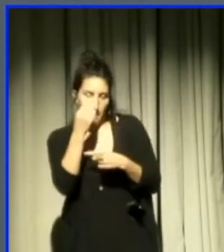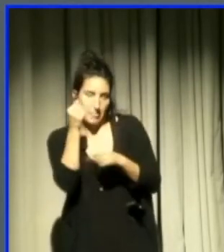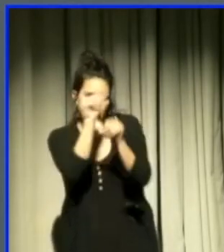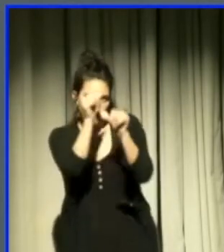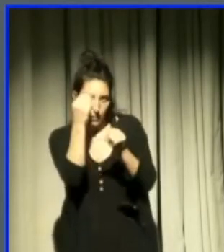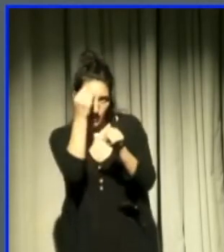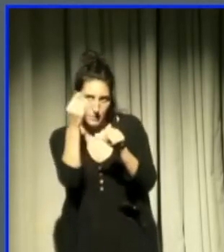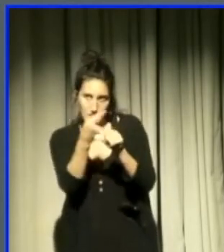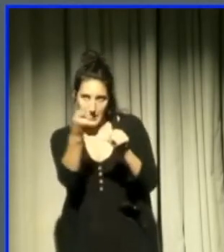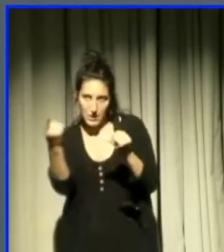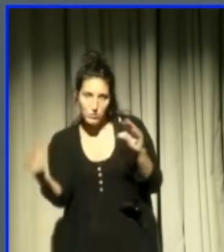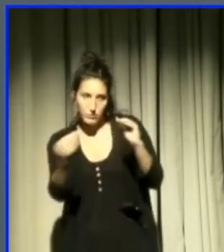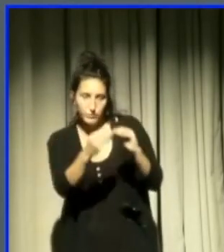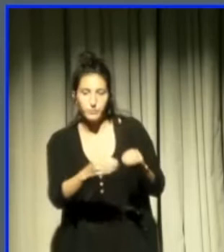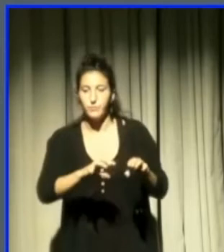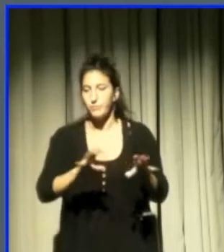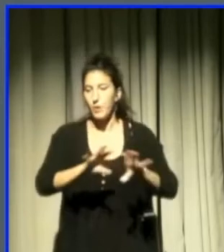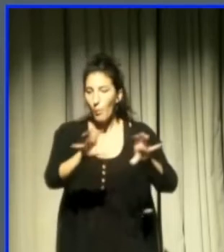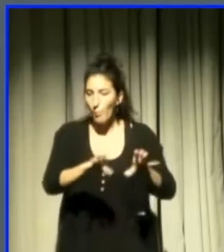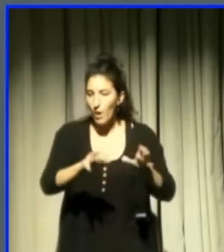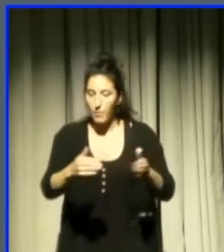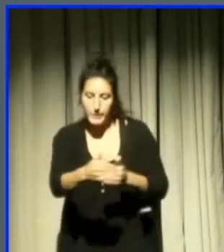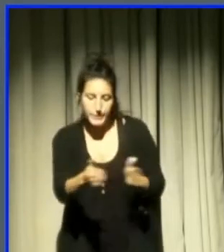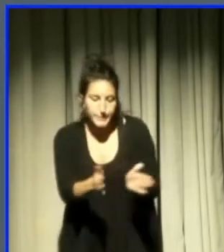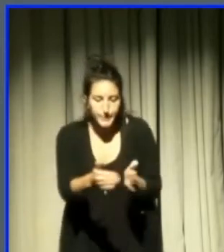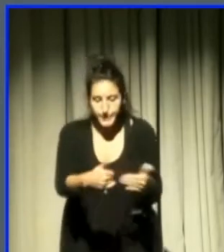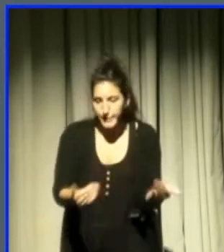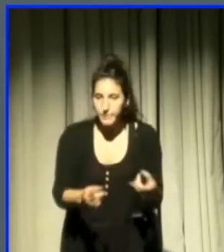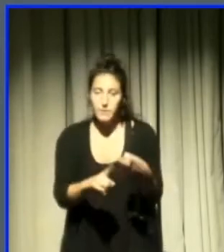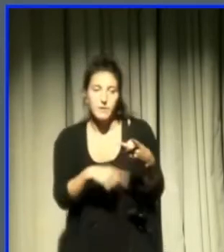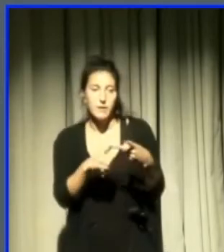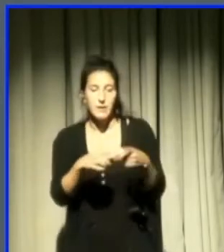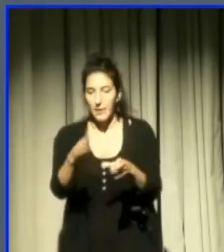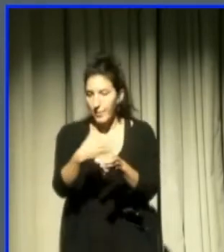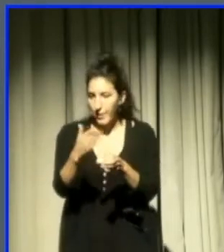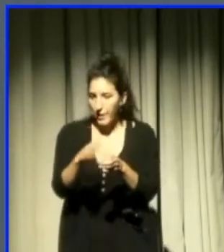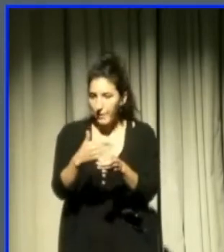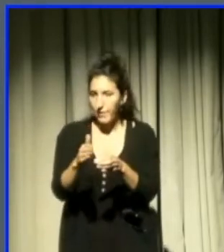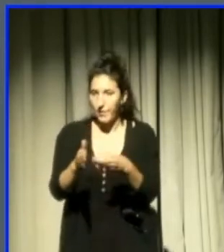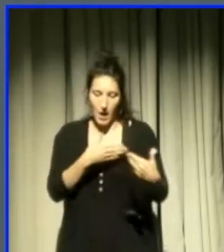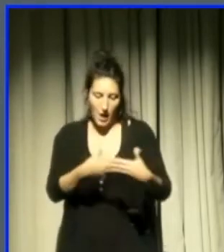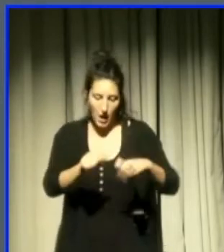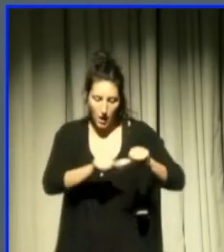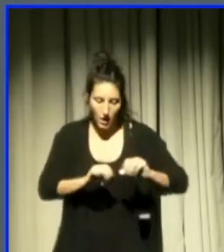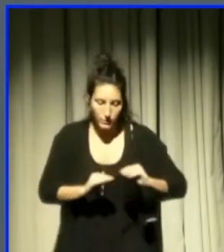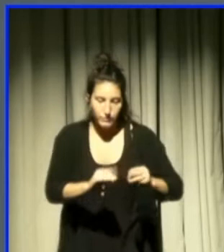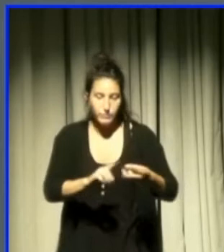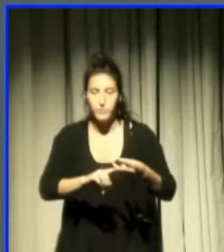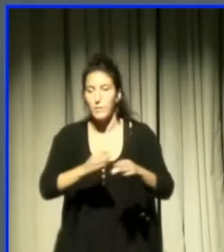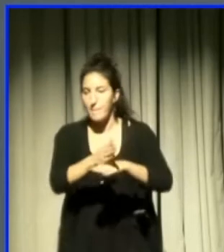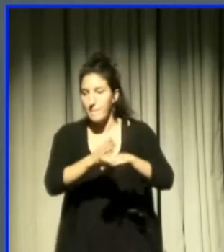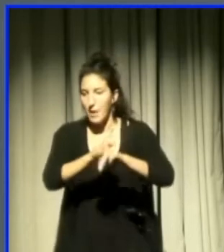and fast internet. And the point is that the homogeneity of these spaces means that traveling between them is completely frictionless.